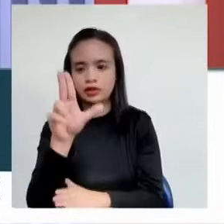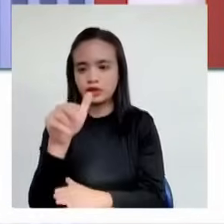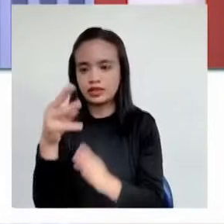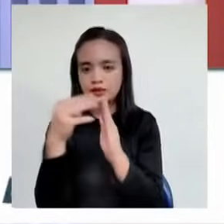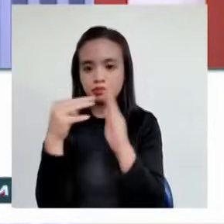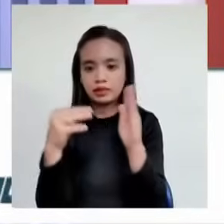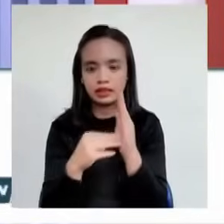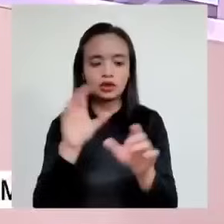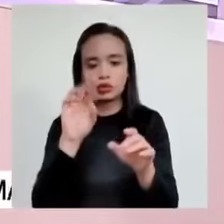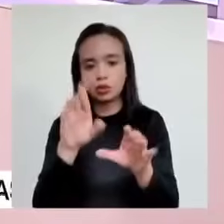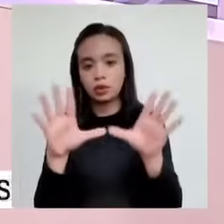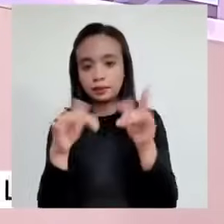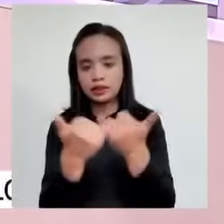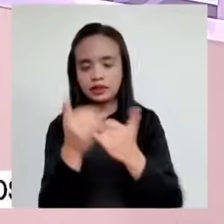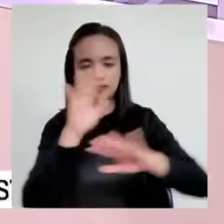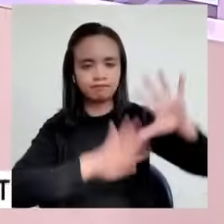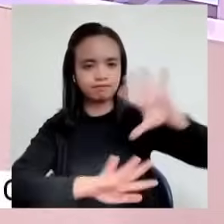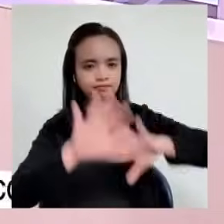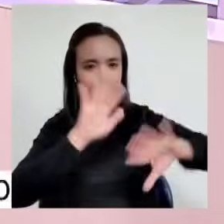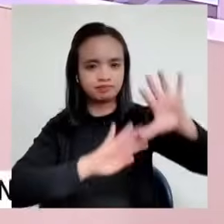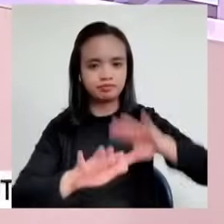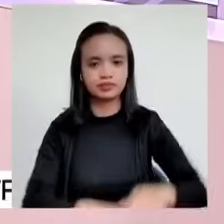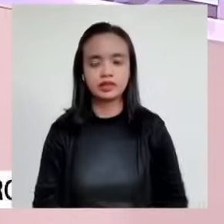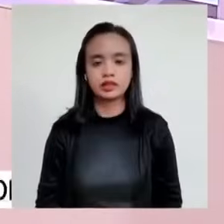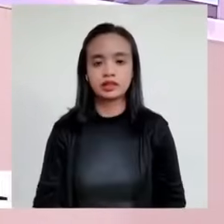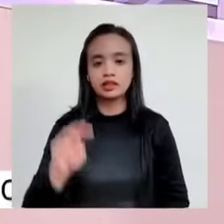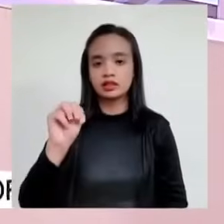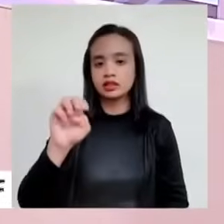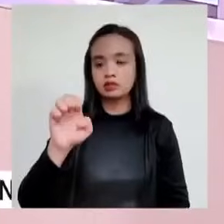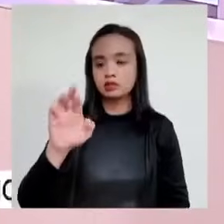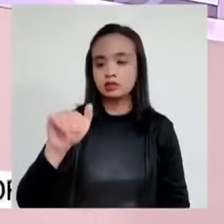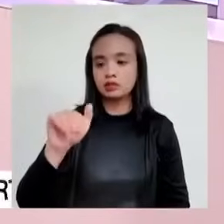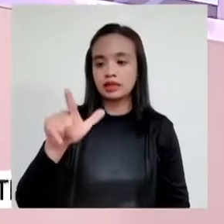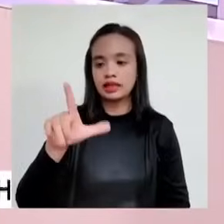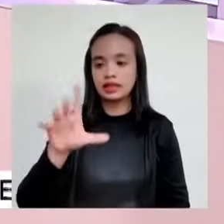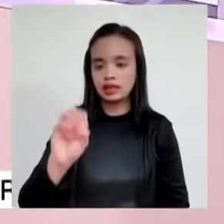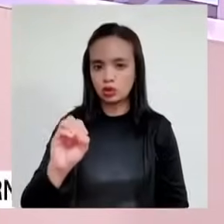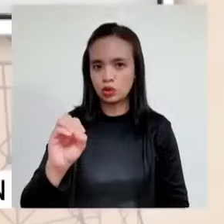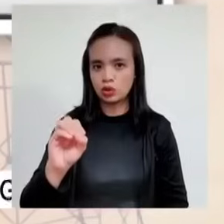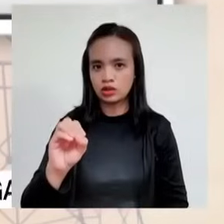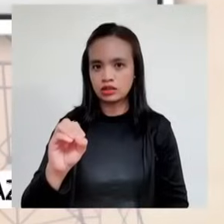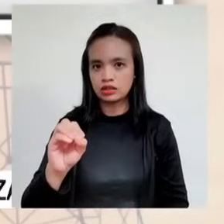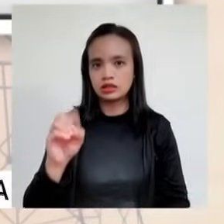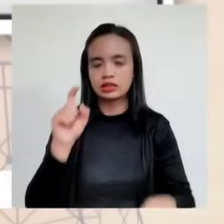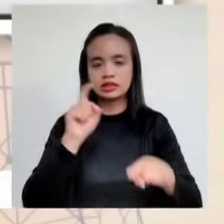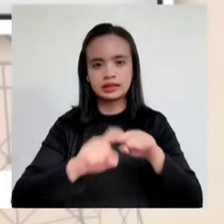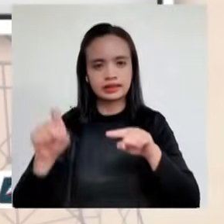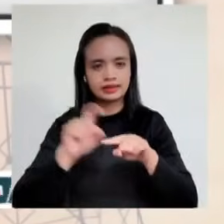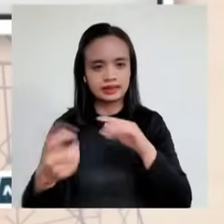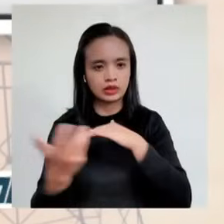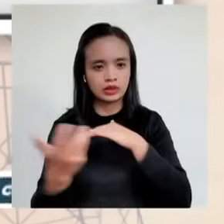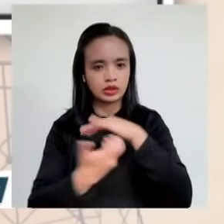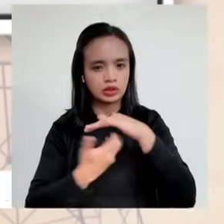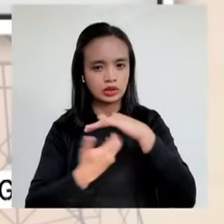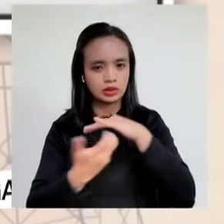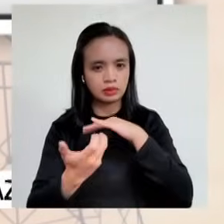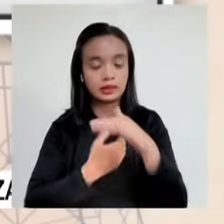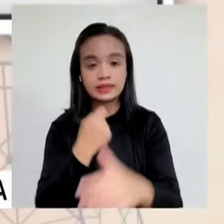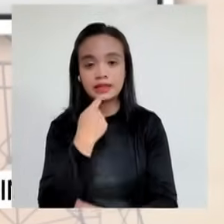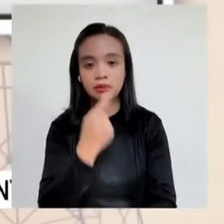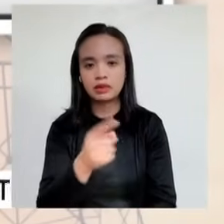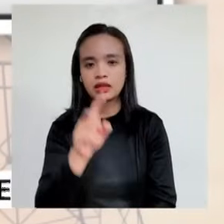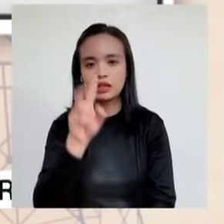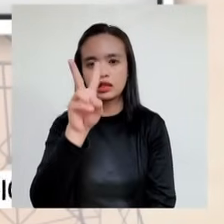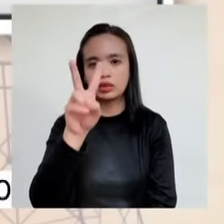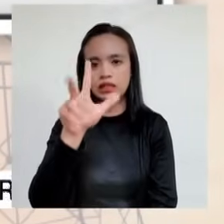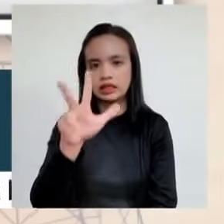members. Meralco customers should brace for higher power bills this month. The utility giant announced a 23 centavo per kilowatt